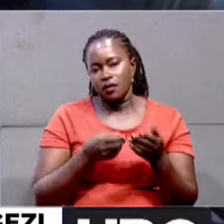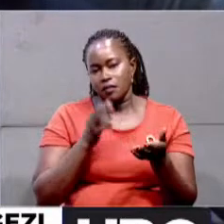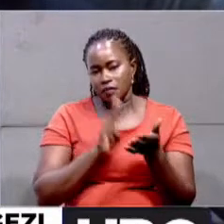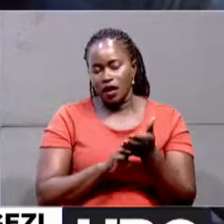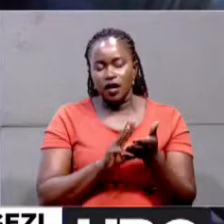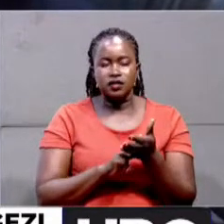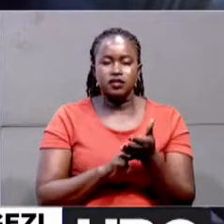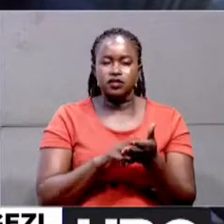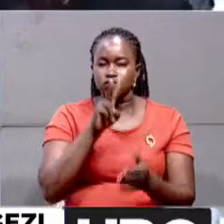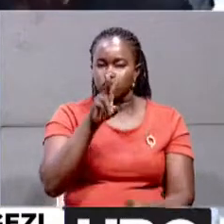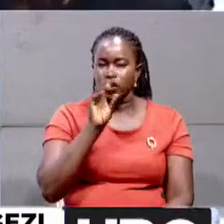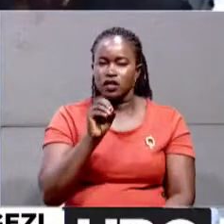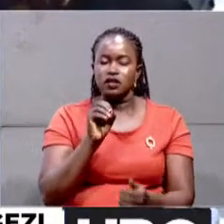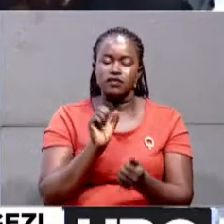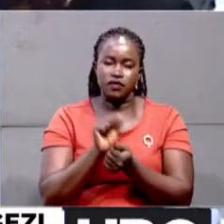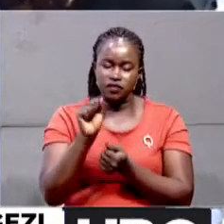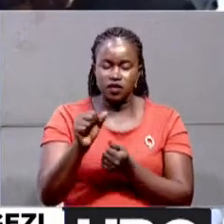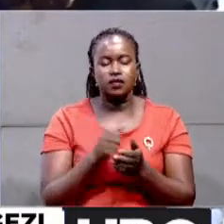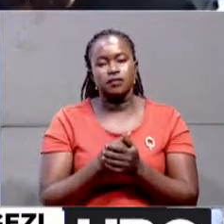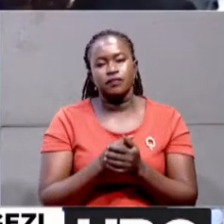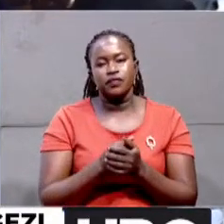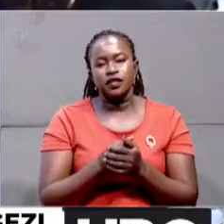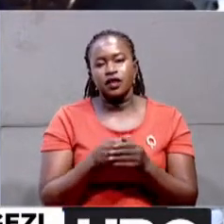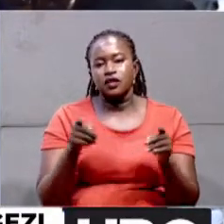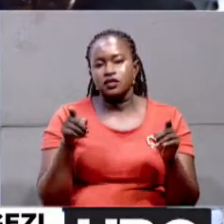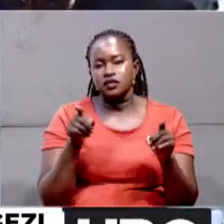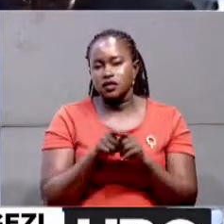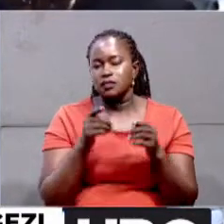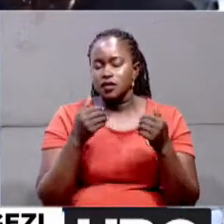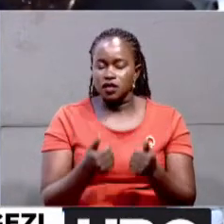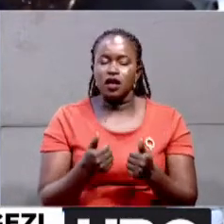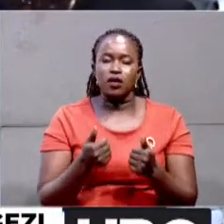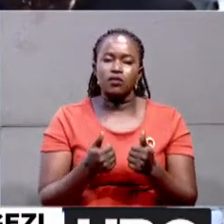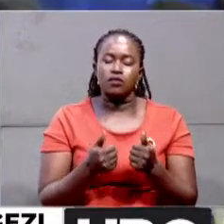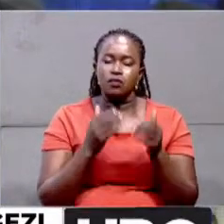2015, while on duty. The planned annual prosecutor's symposium,